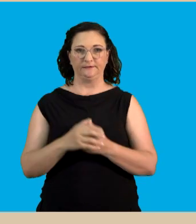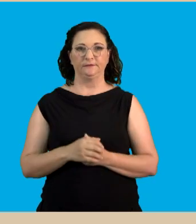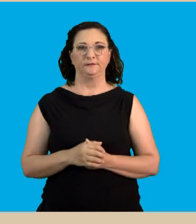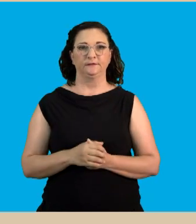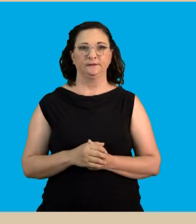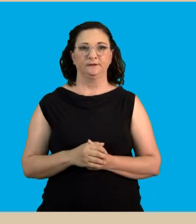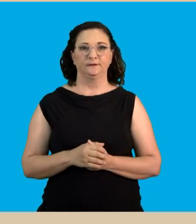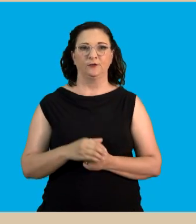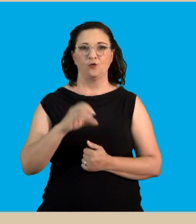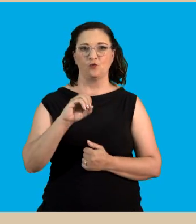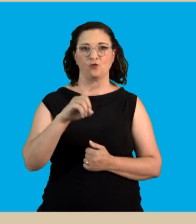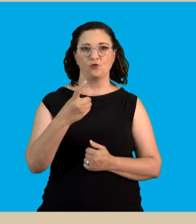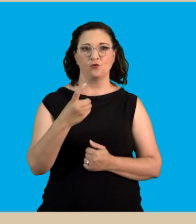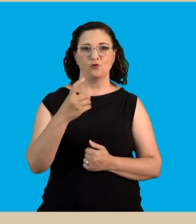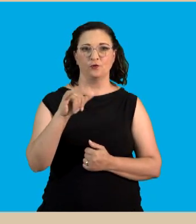oxygen gas,